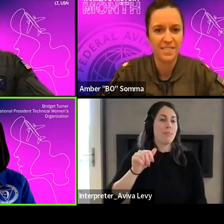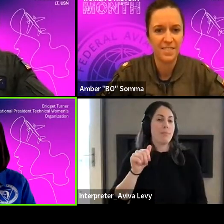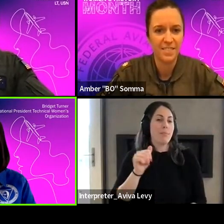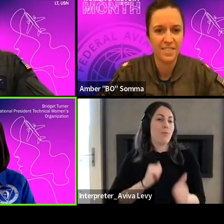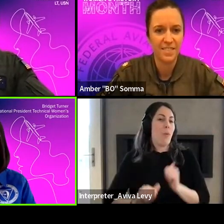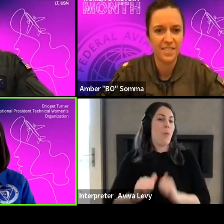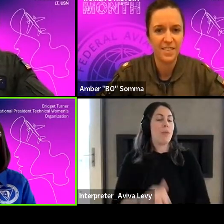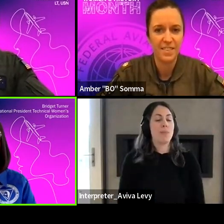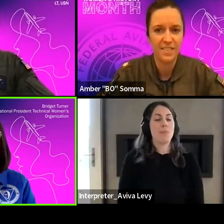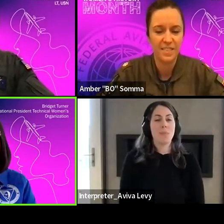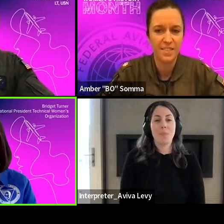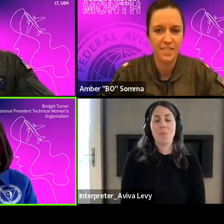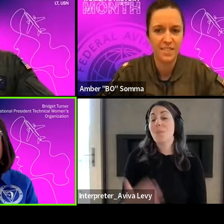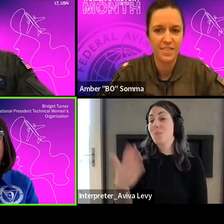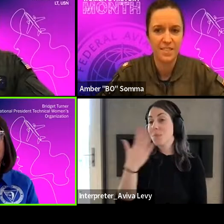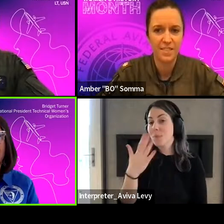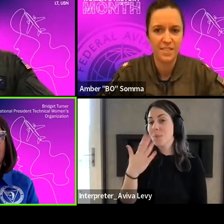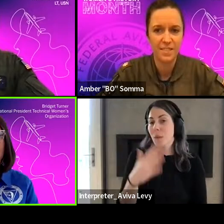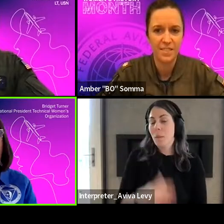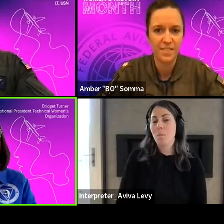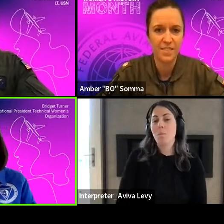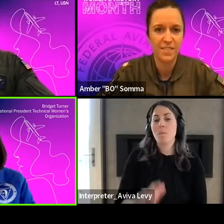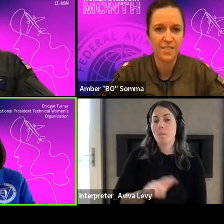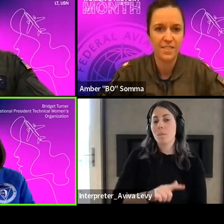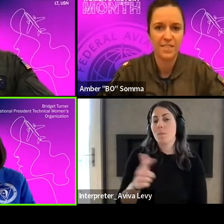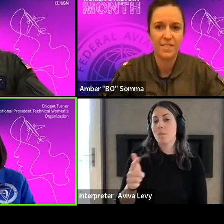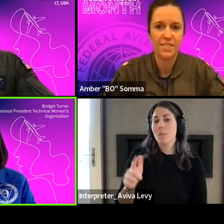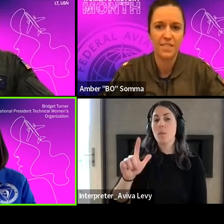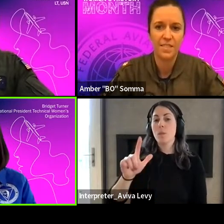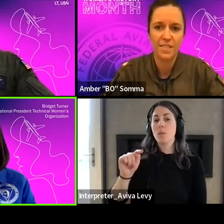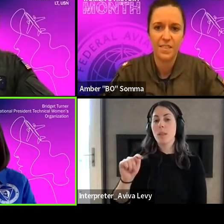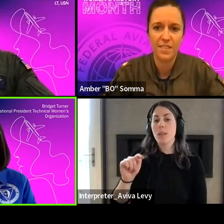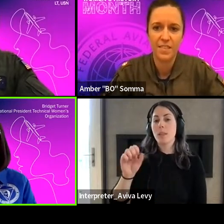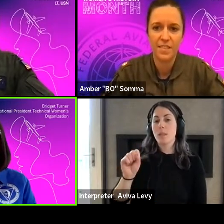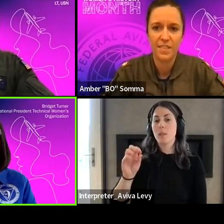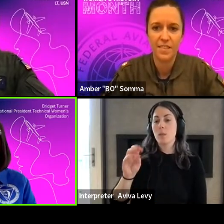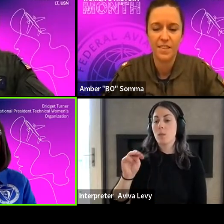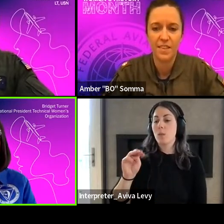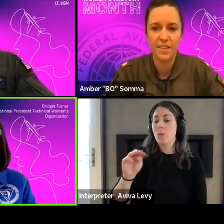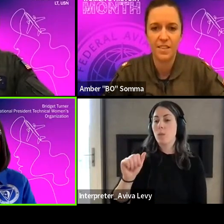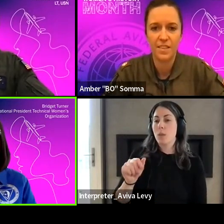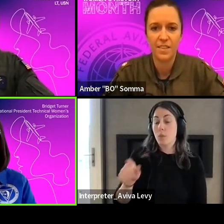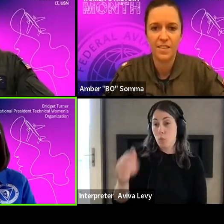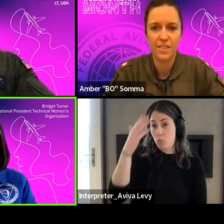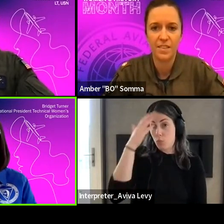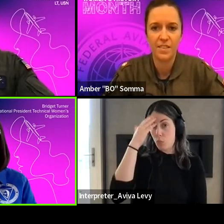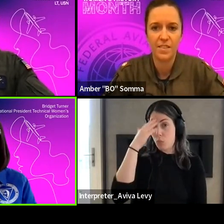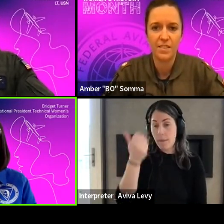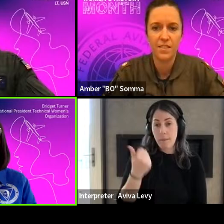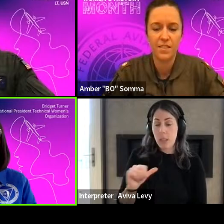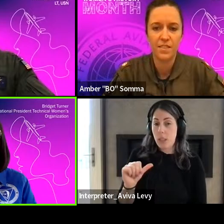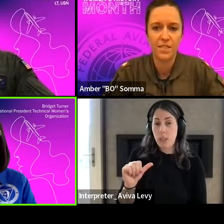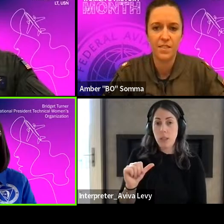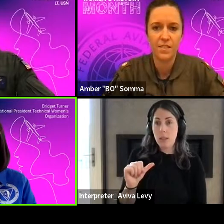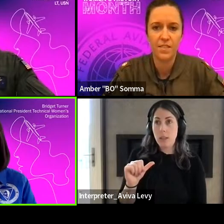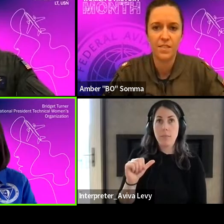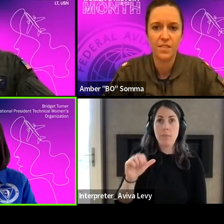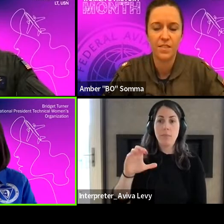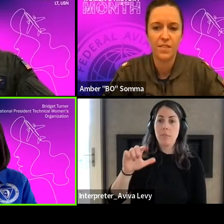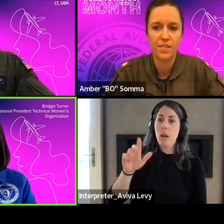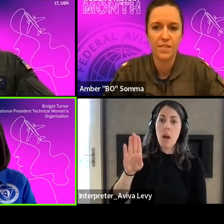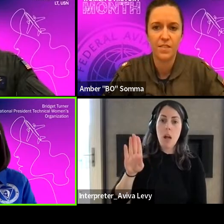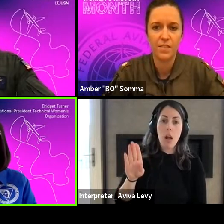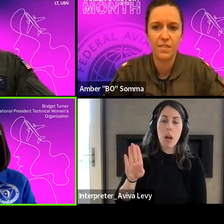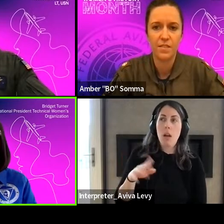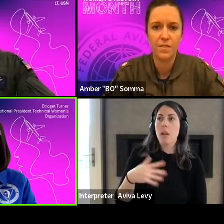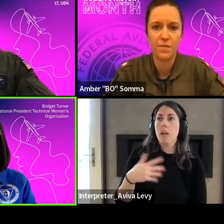Thank you for sharing. Lieutenant Sommer, are you aware of any clubs that